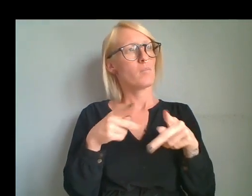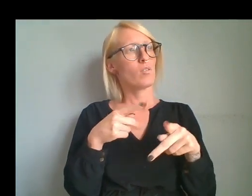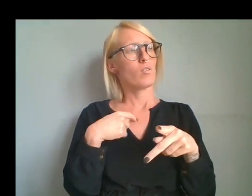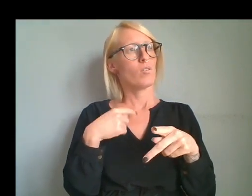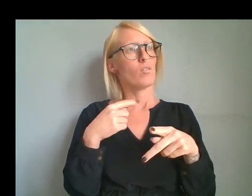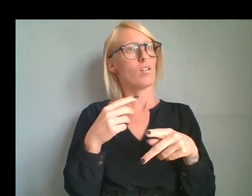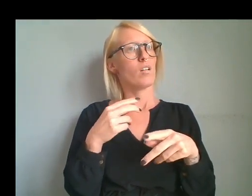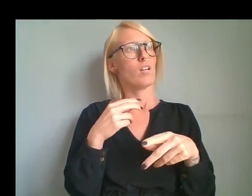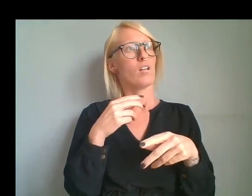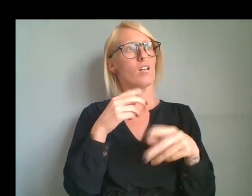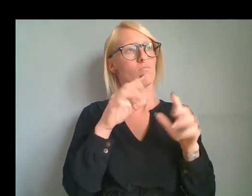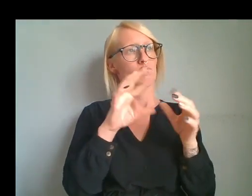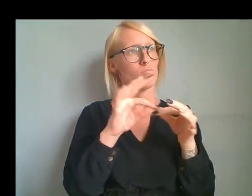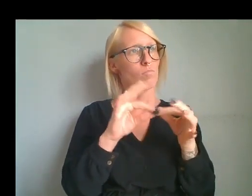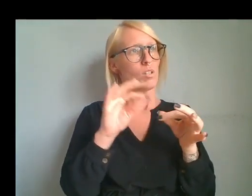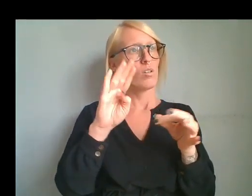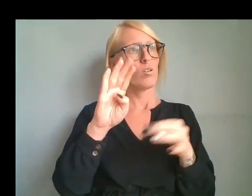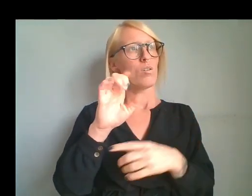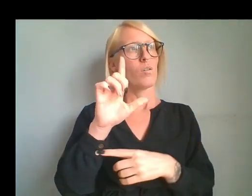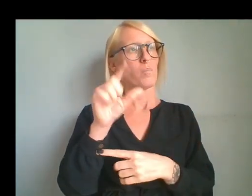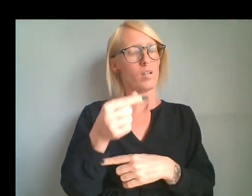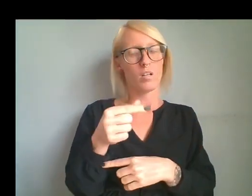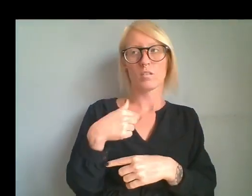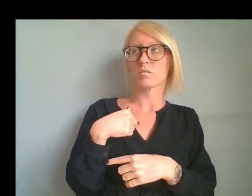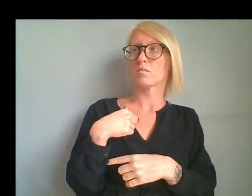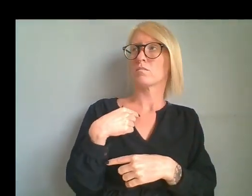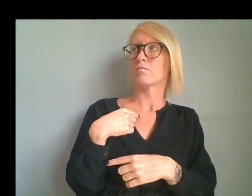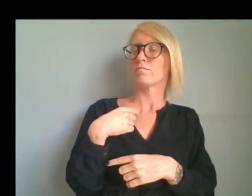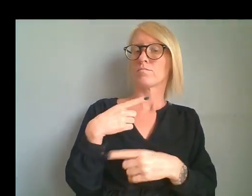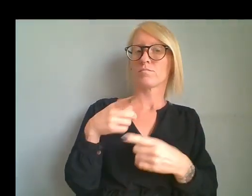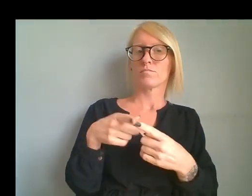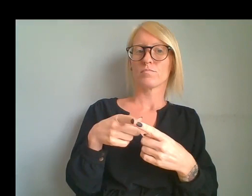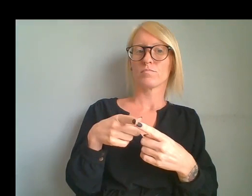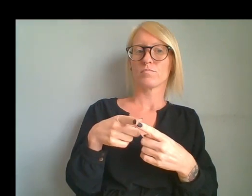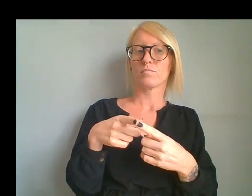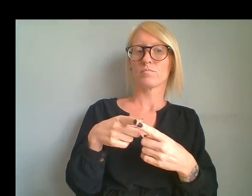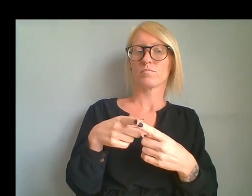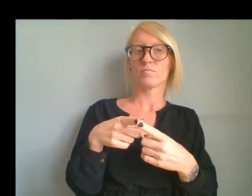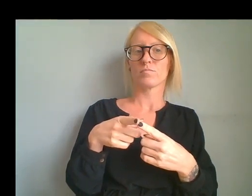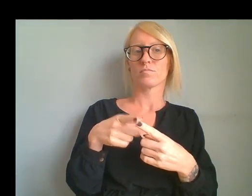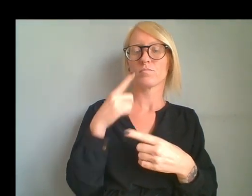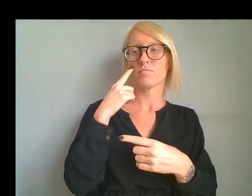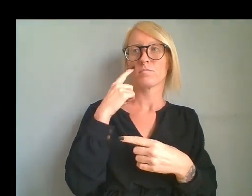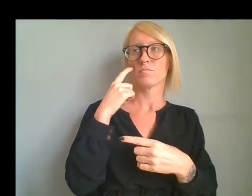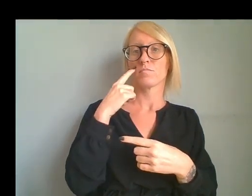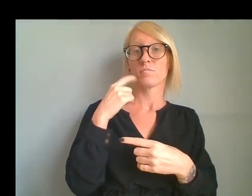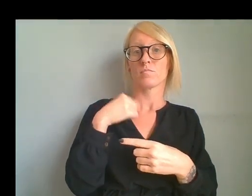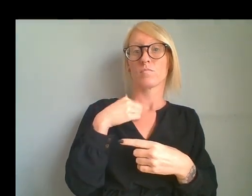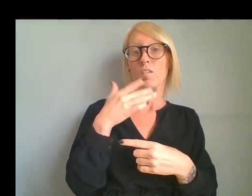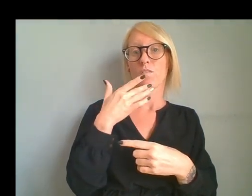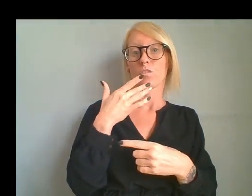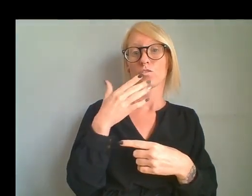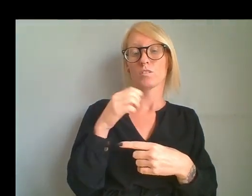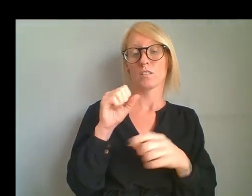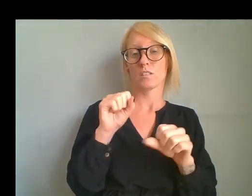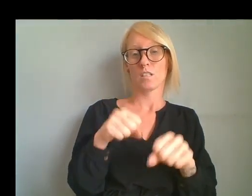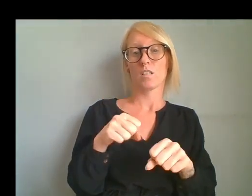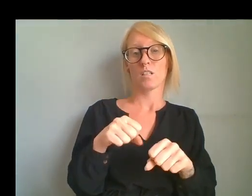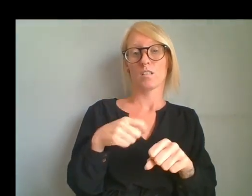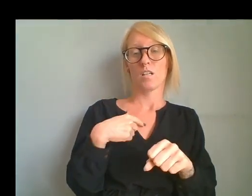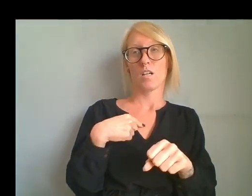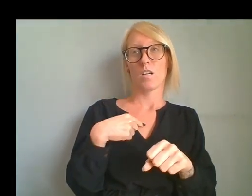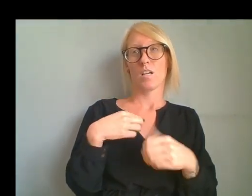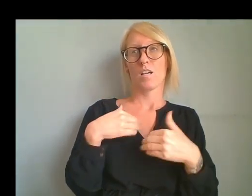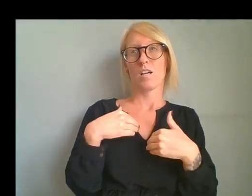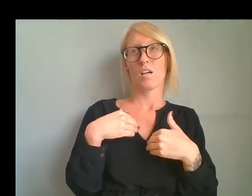have any control over that? You can, the only control you have would be to delete it. And we fortunately have done okay with that. I had